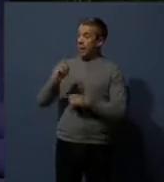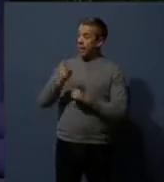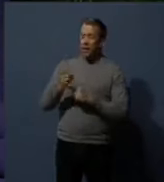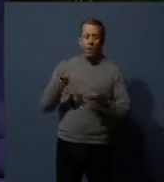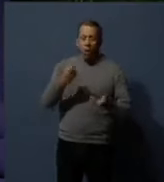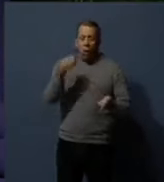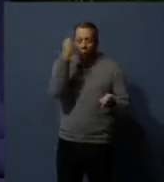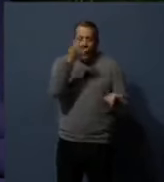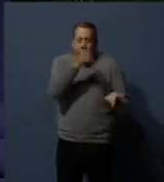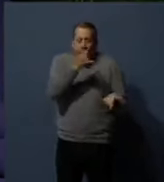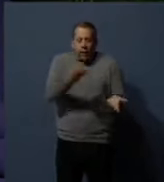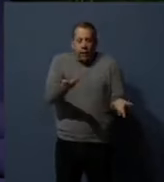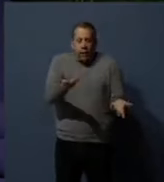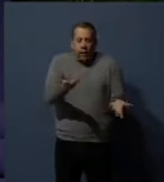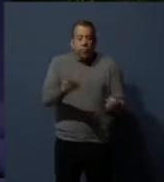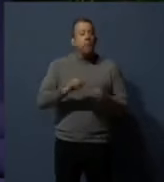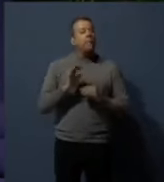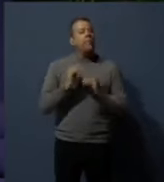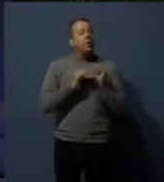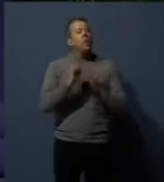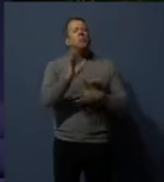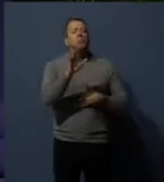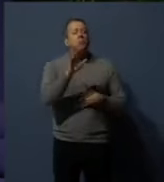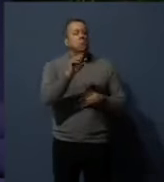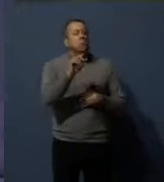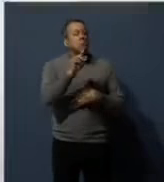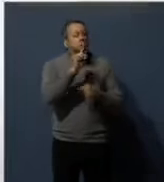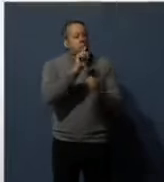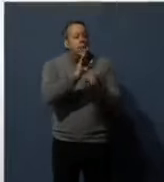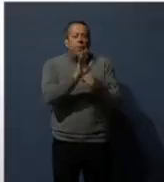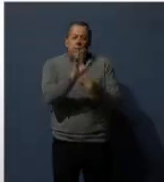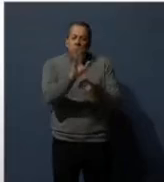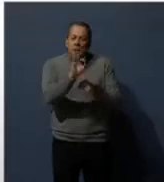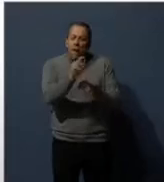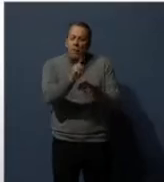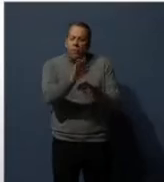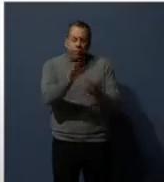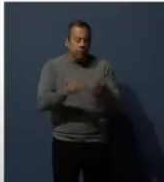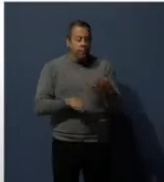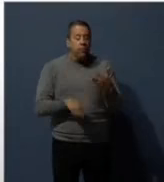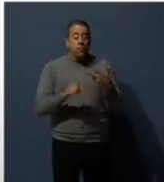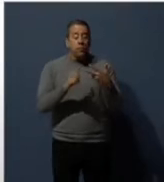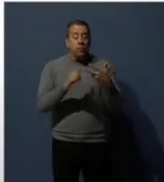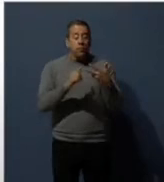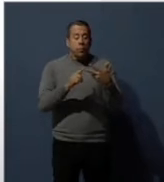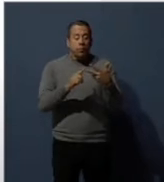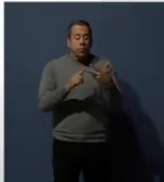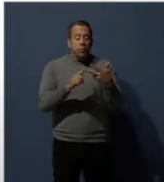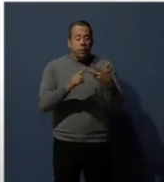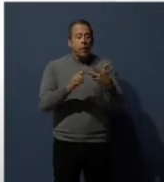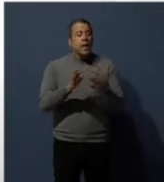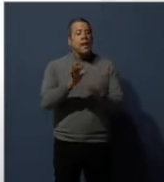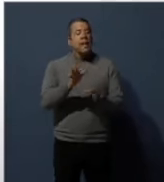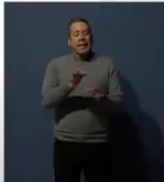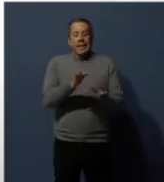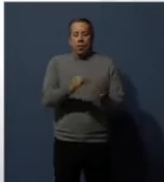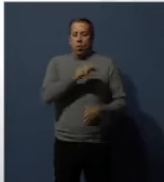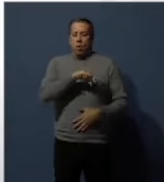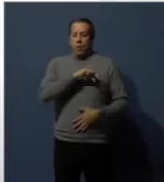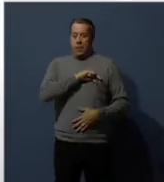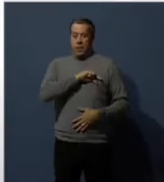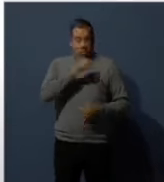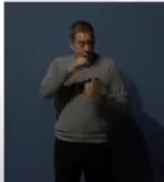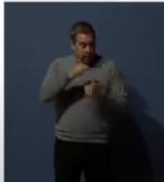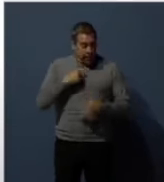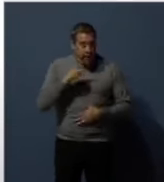mouth, all right? But you want a small commitment initially. Number three, simple qualifications. What did I ask you? Can you